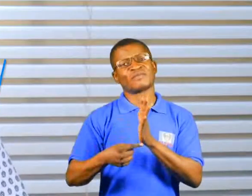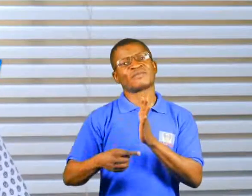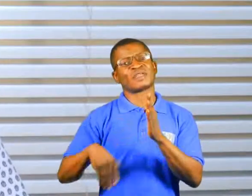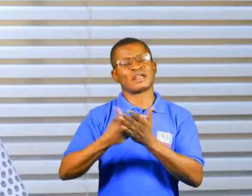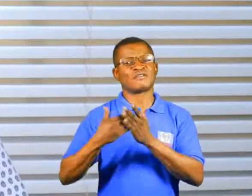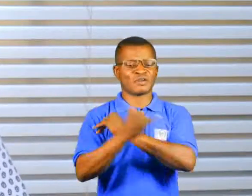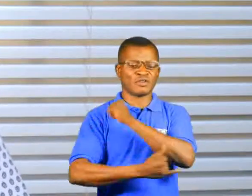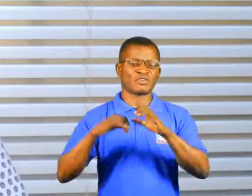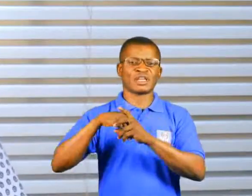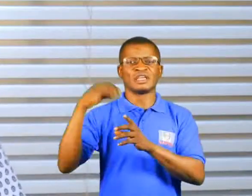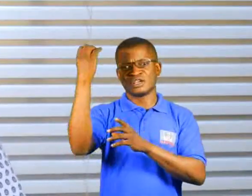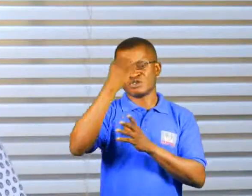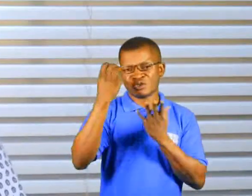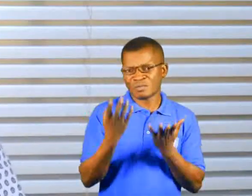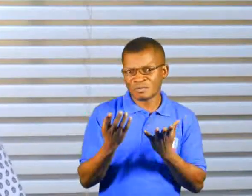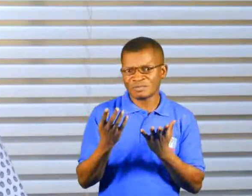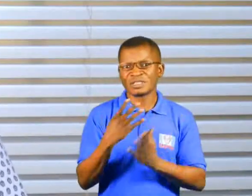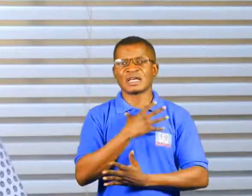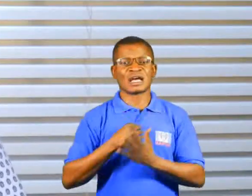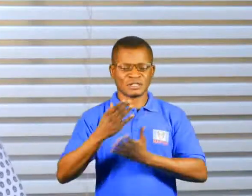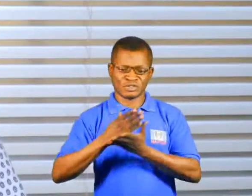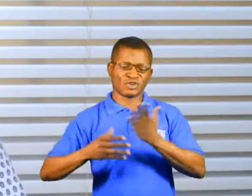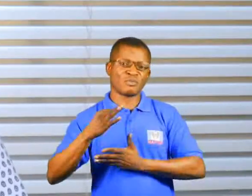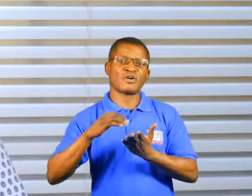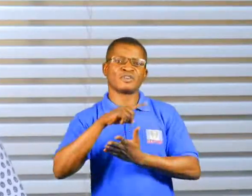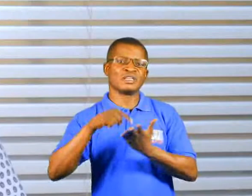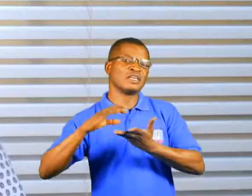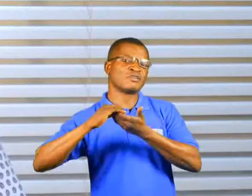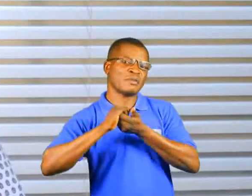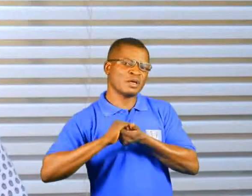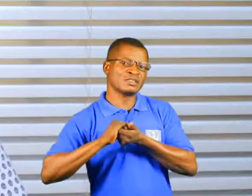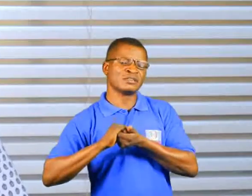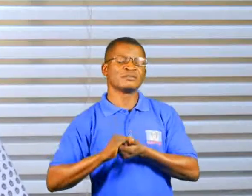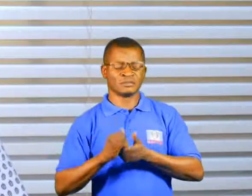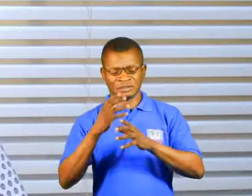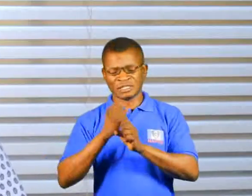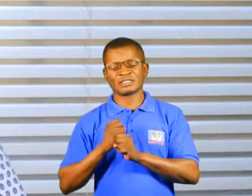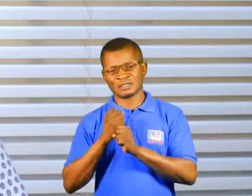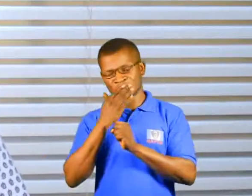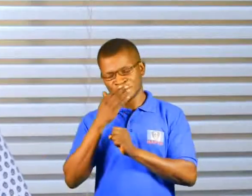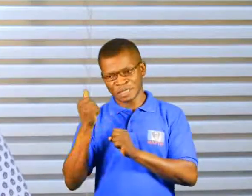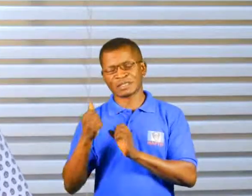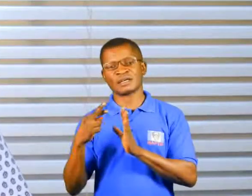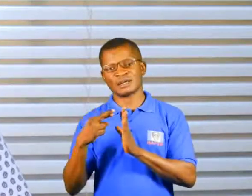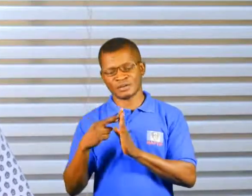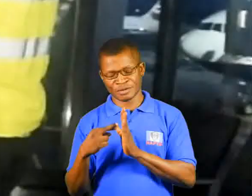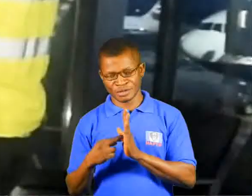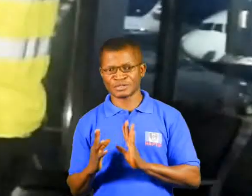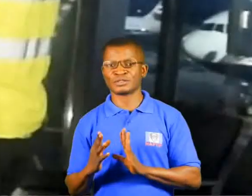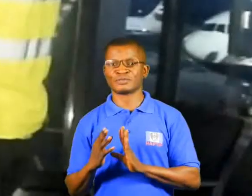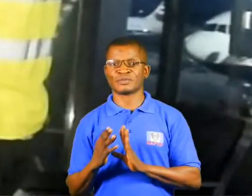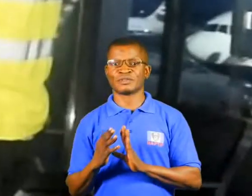these countries, destination countries in Europe. And so some of these collaborations are already yielding